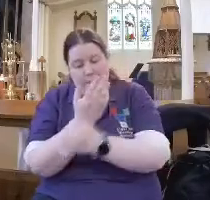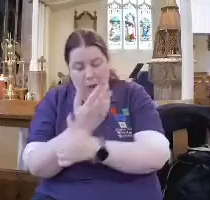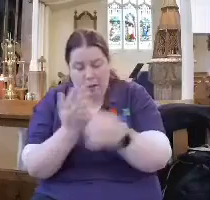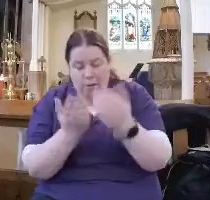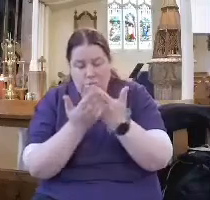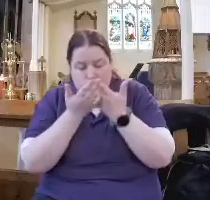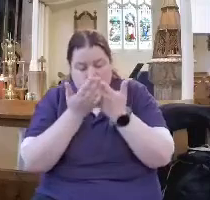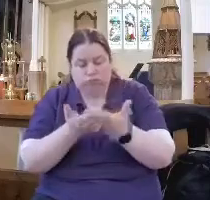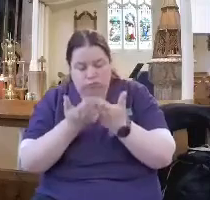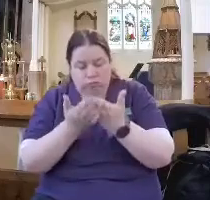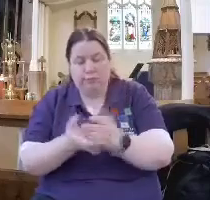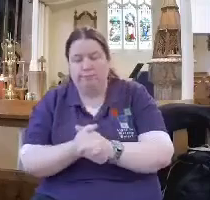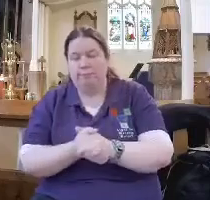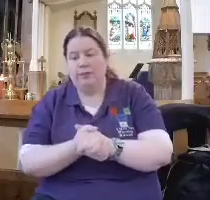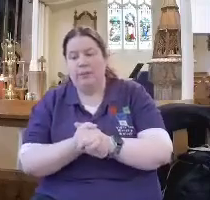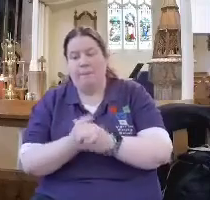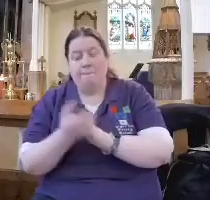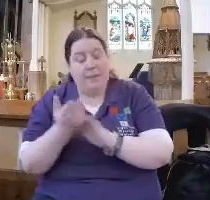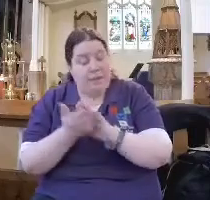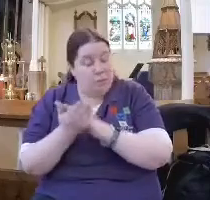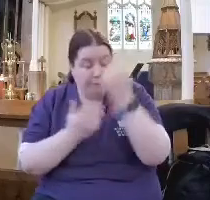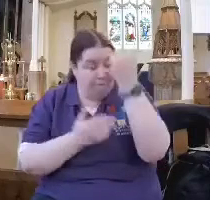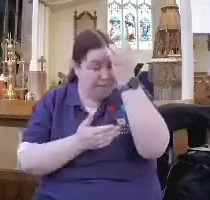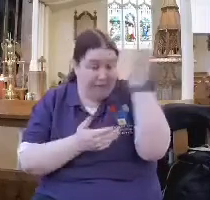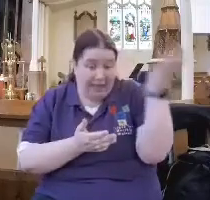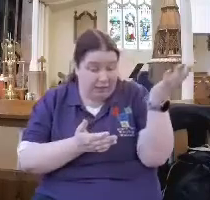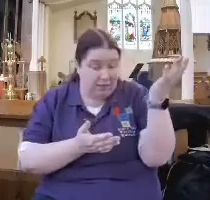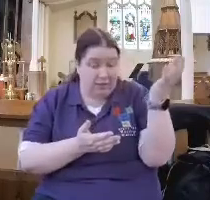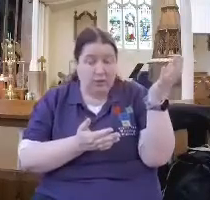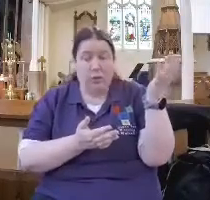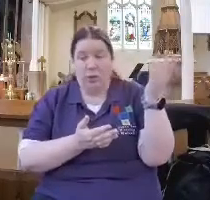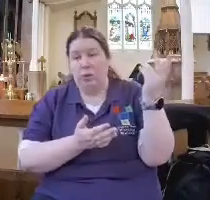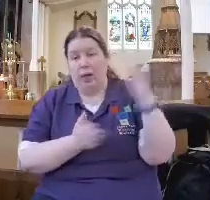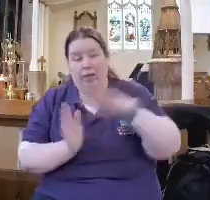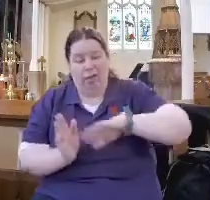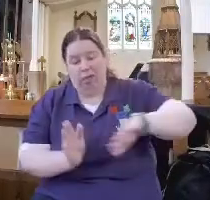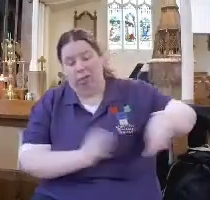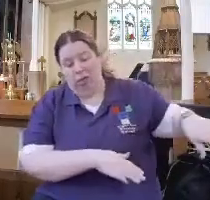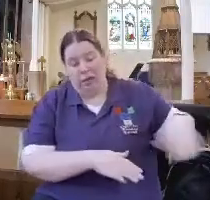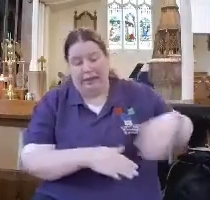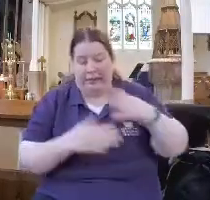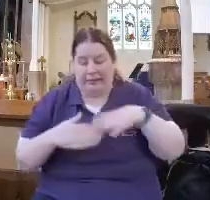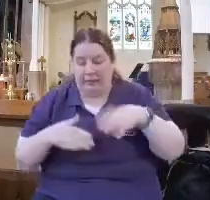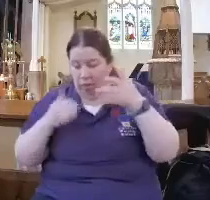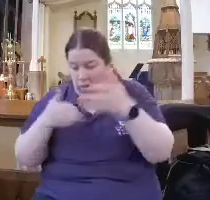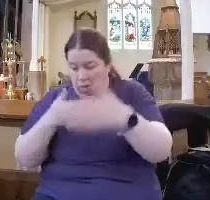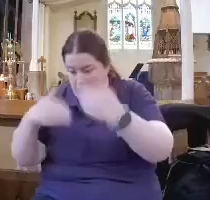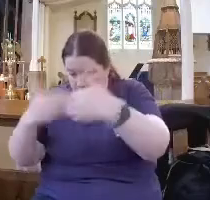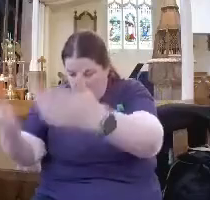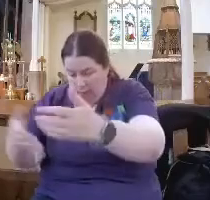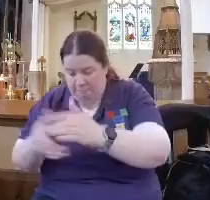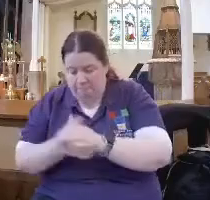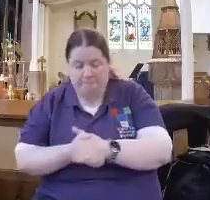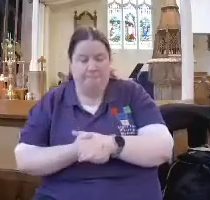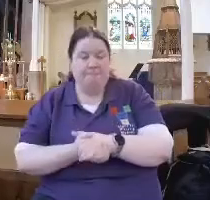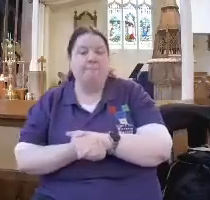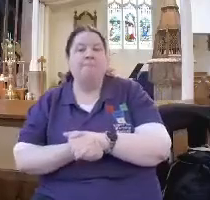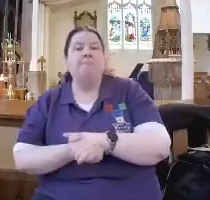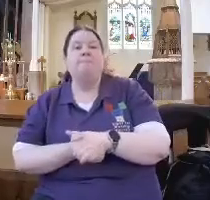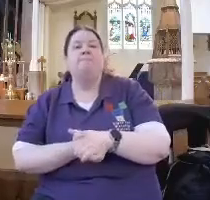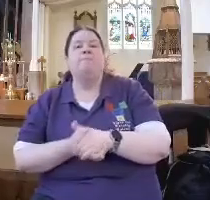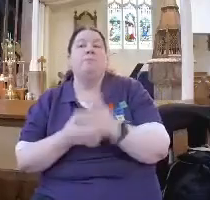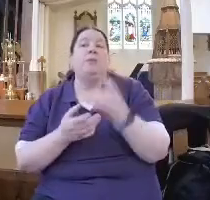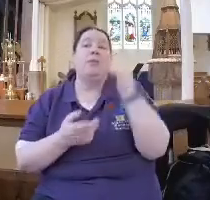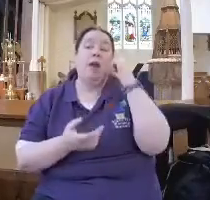forgotten or muscled out by other stuff. It saves us from distraction. So if you think, right, now is